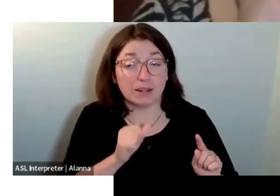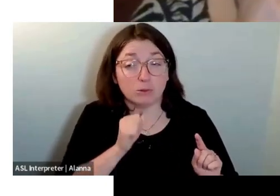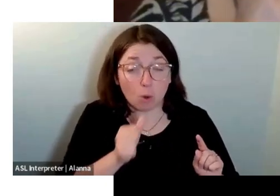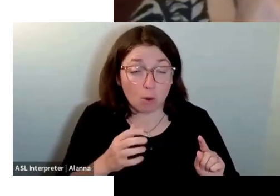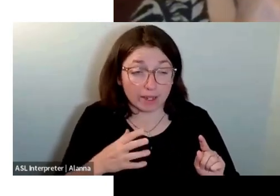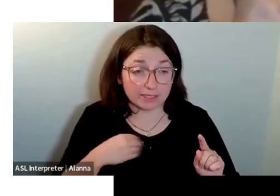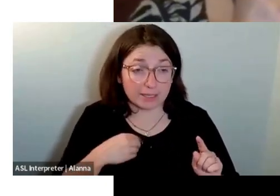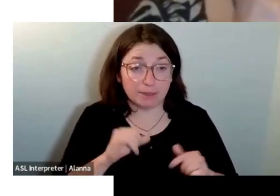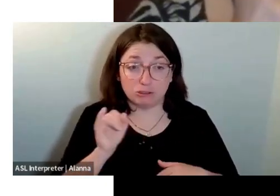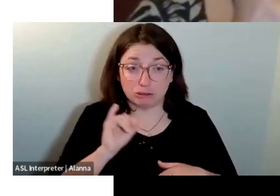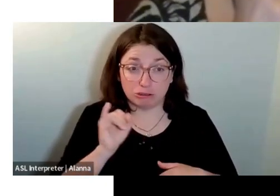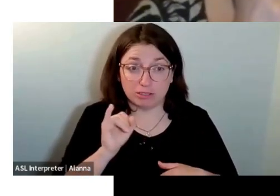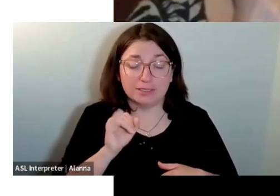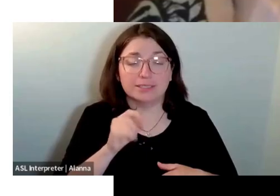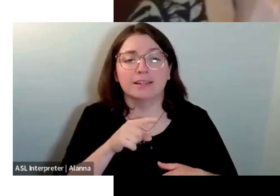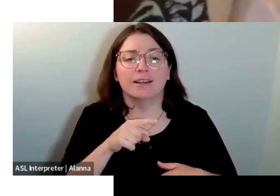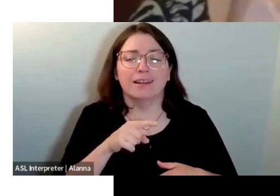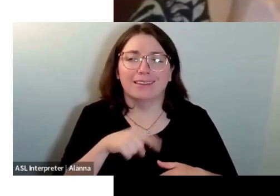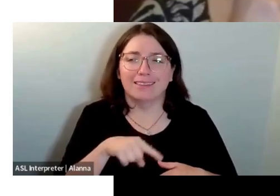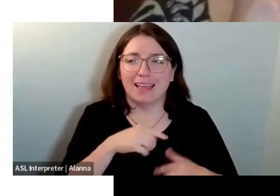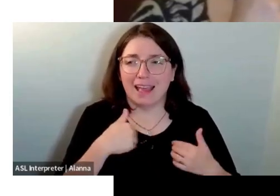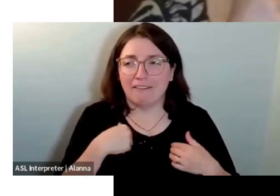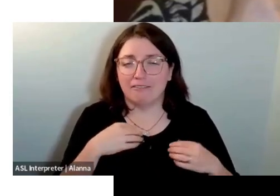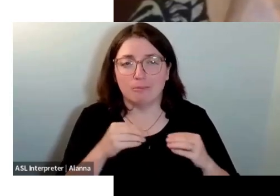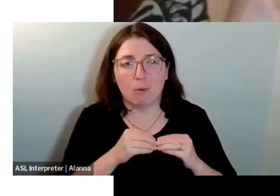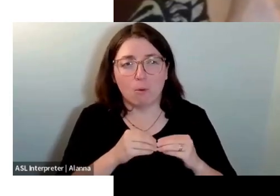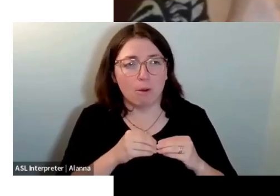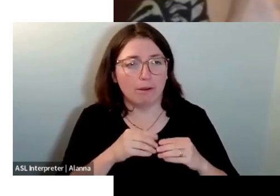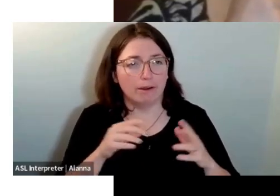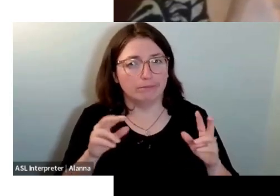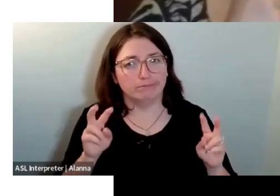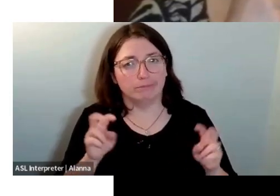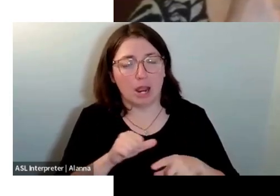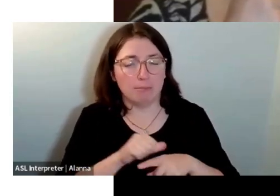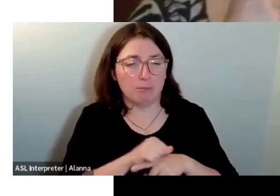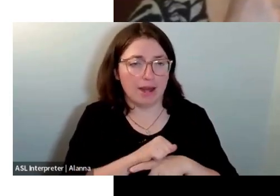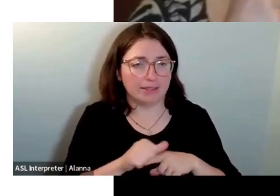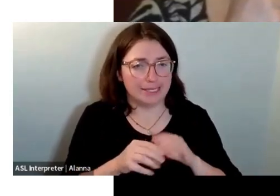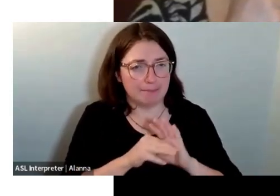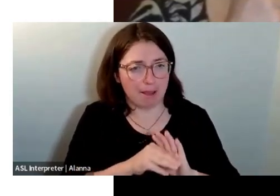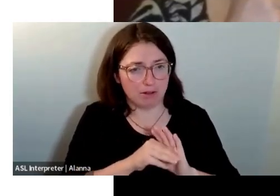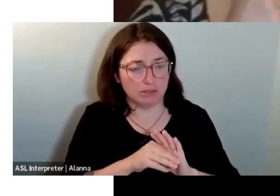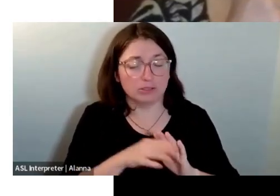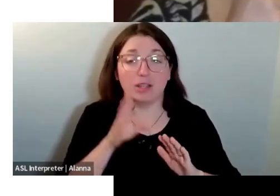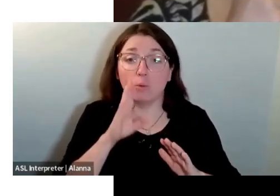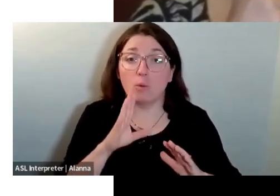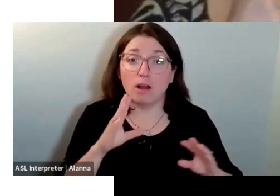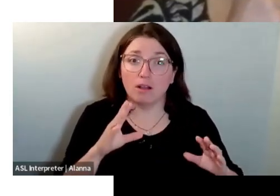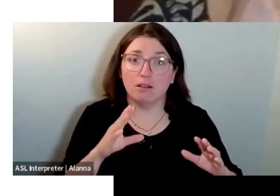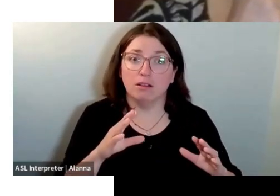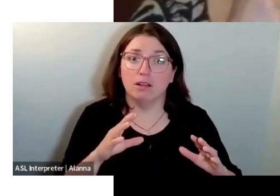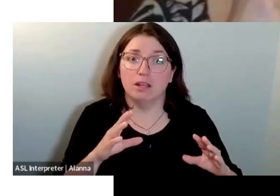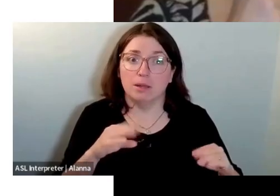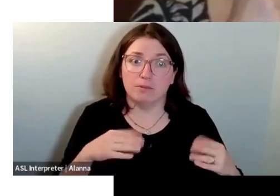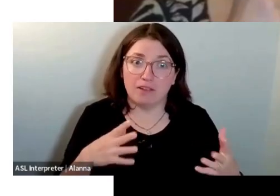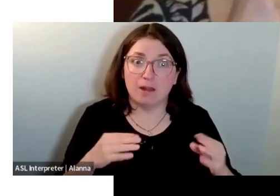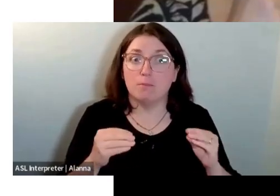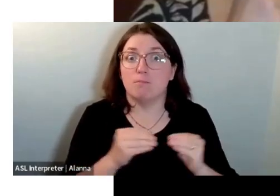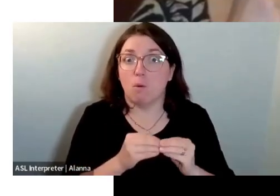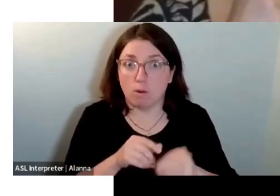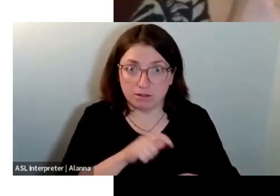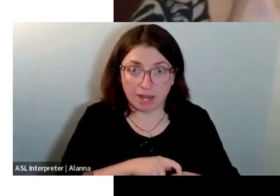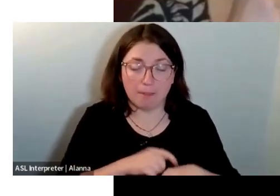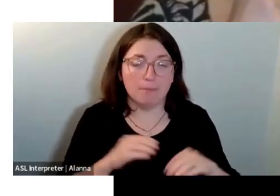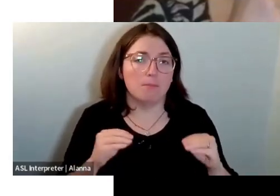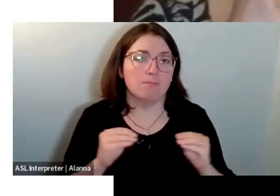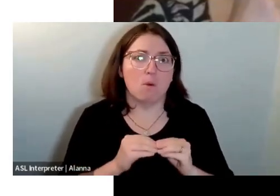also sort of have a practice model where they'll give you more time and more home exercise program, and then